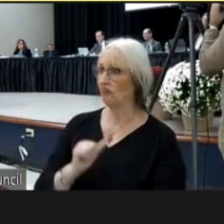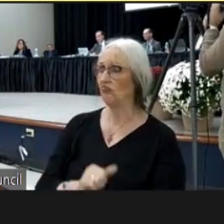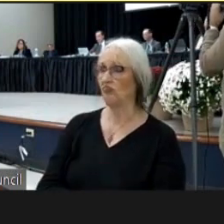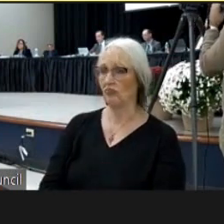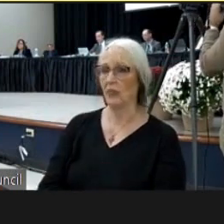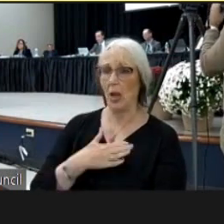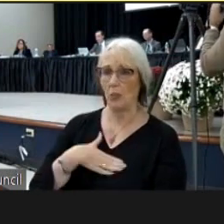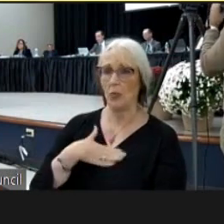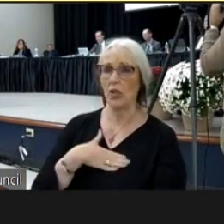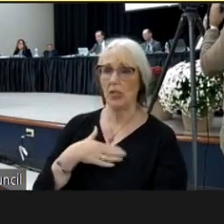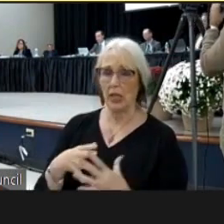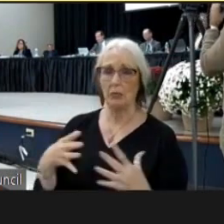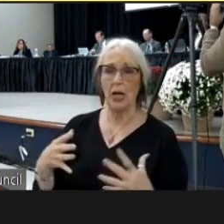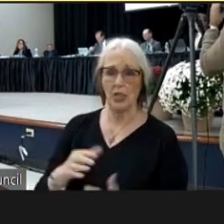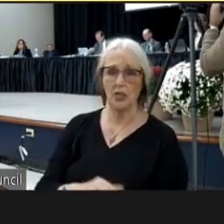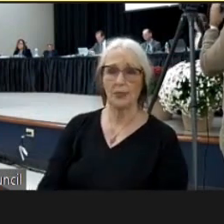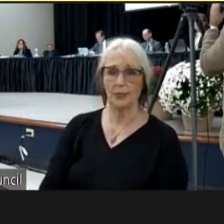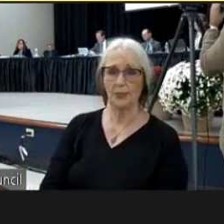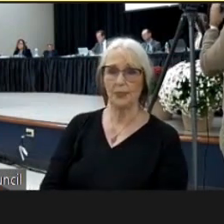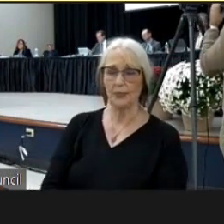appreciate it very much. Definitely.